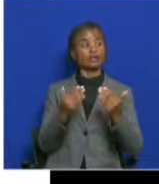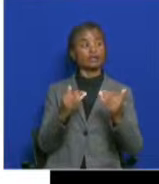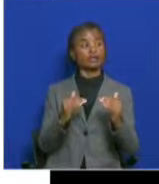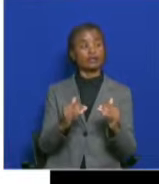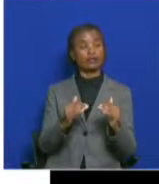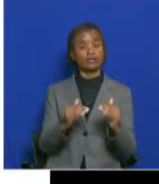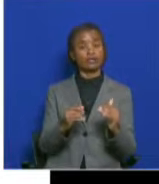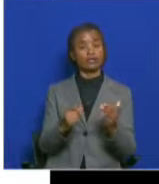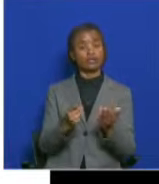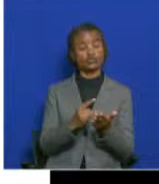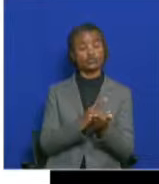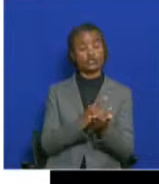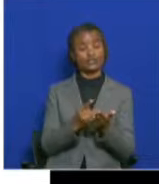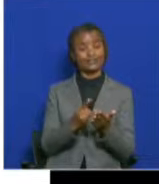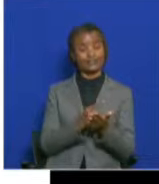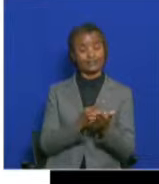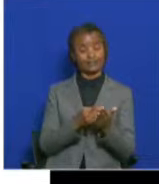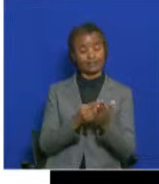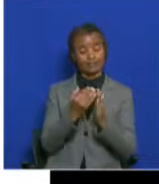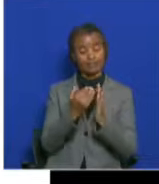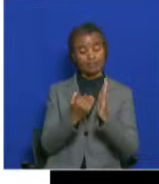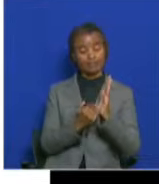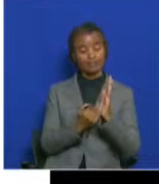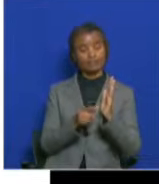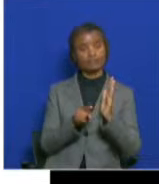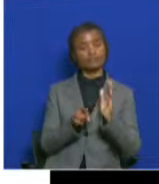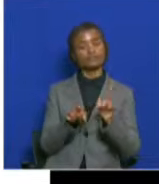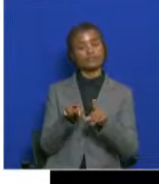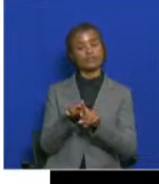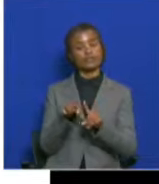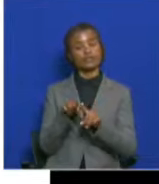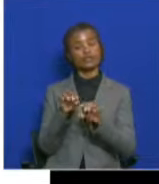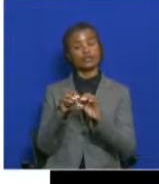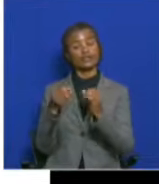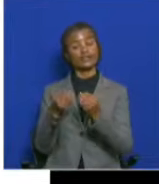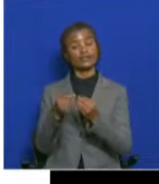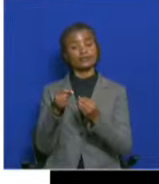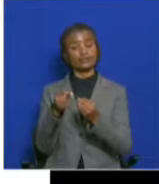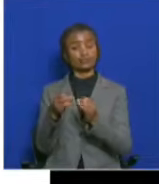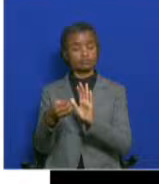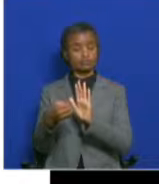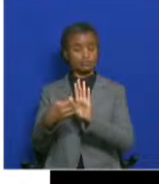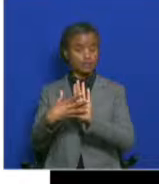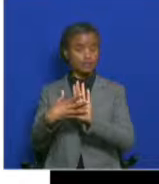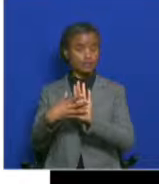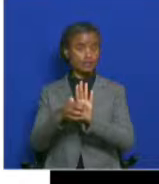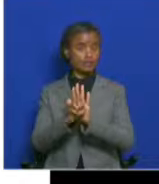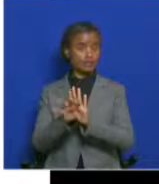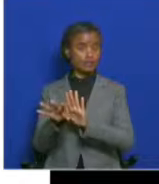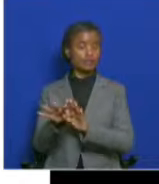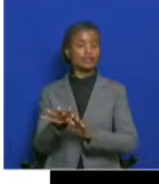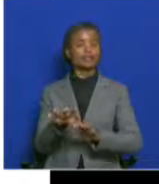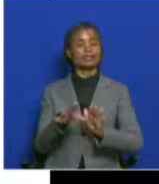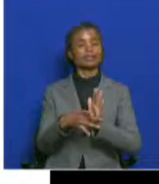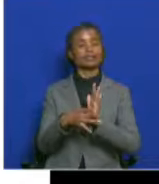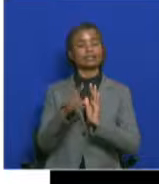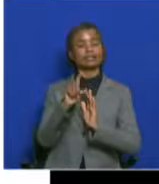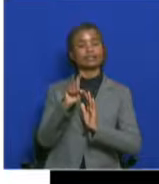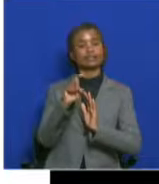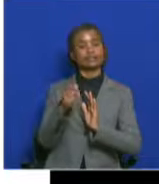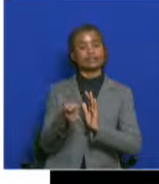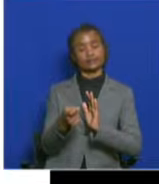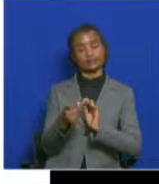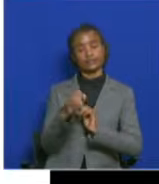it's another post by the same organization, Tax Justice South Africa,